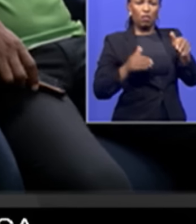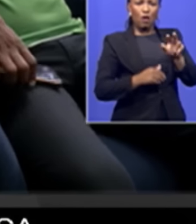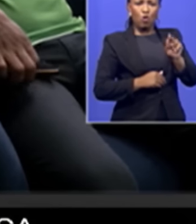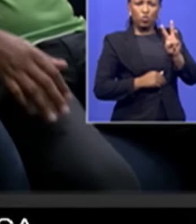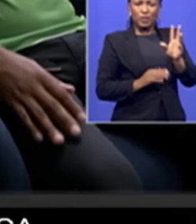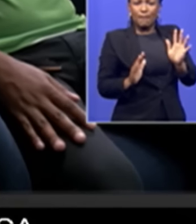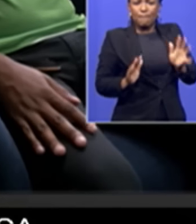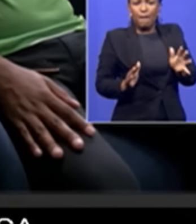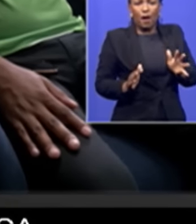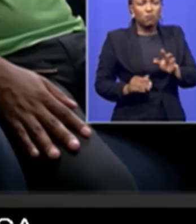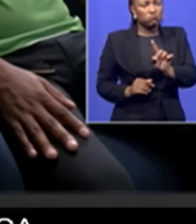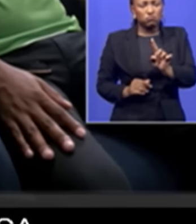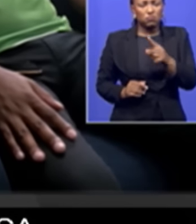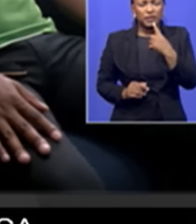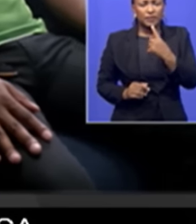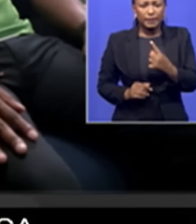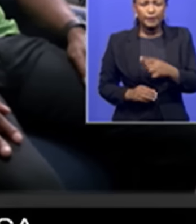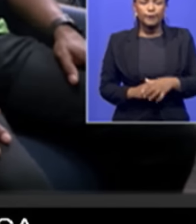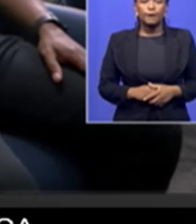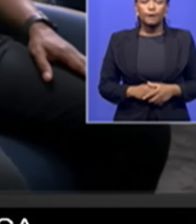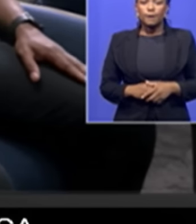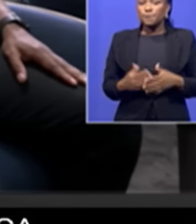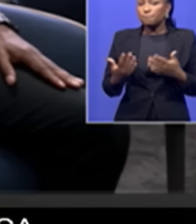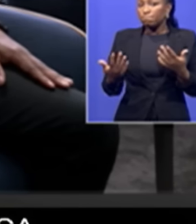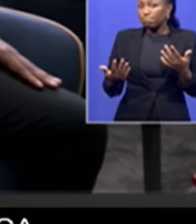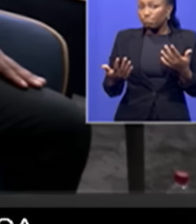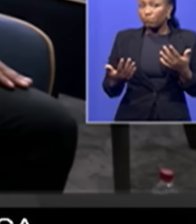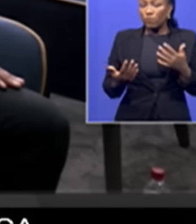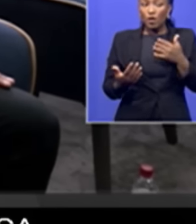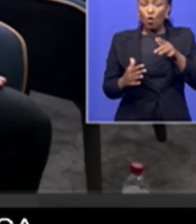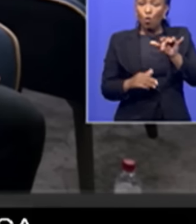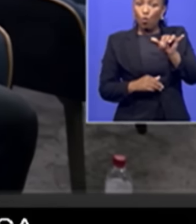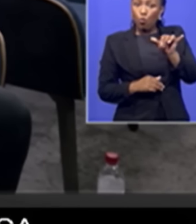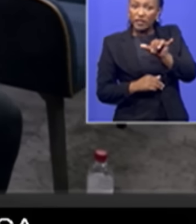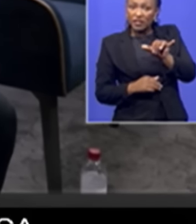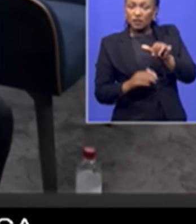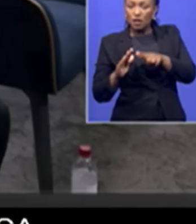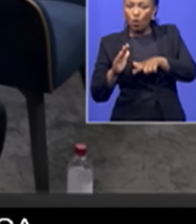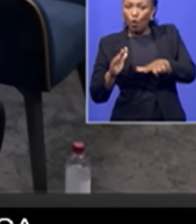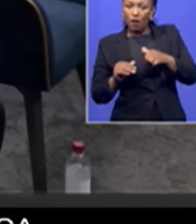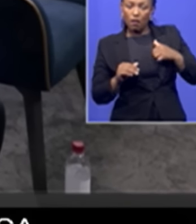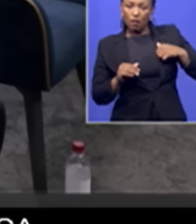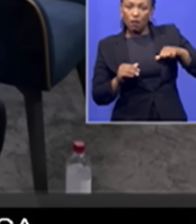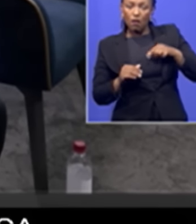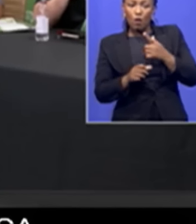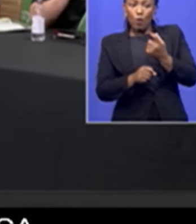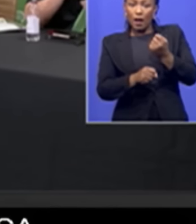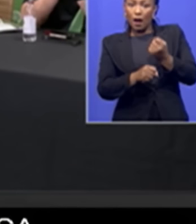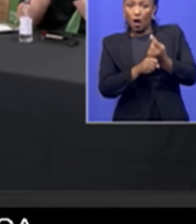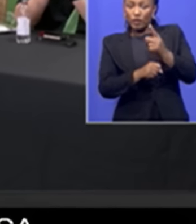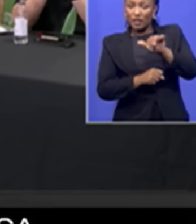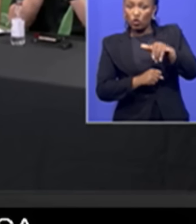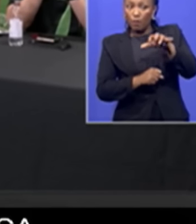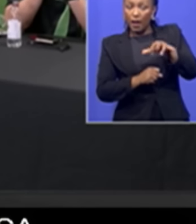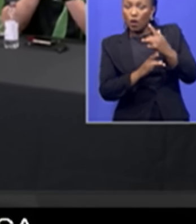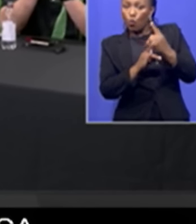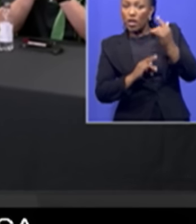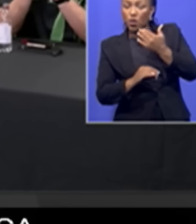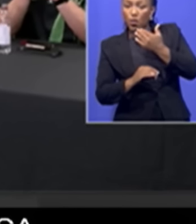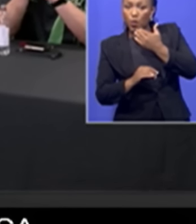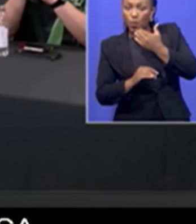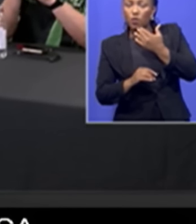Jaaka go lebilwe ka tlhoafalo gore ke lekoko lefe le le tla fenyang masepala mogolo wa Johannesburg ka motsi wa ditlhopho. Mashaba ga a